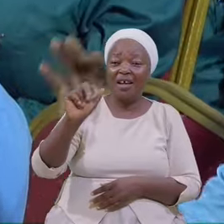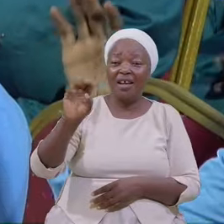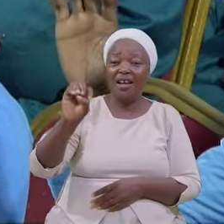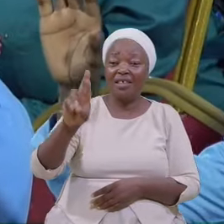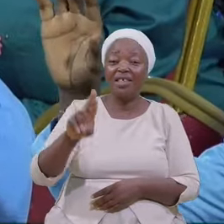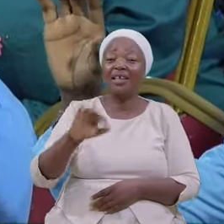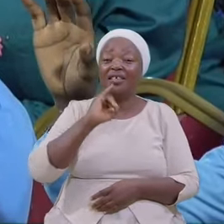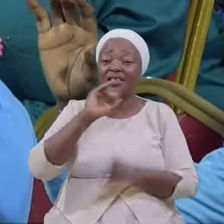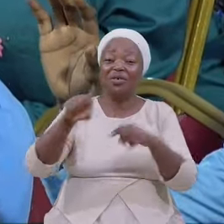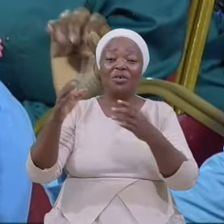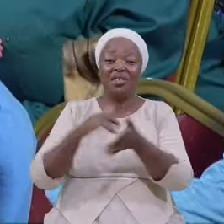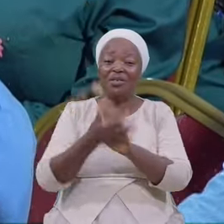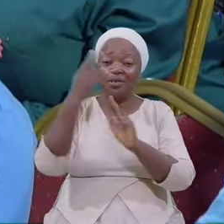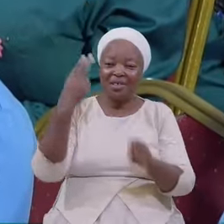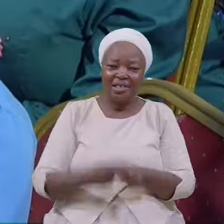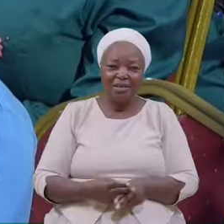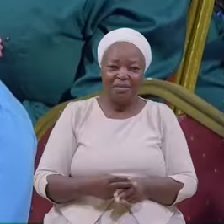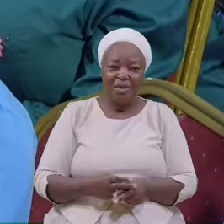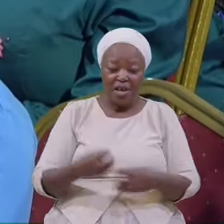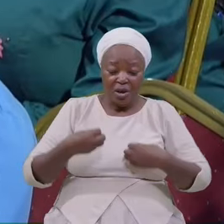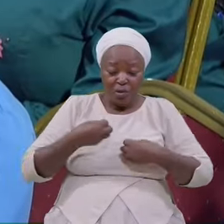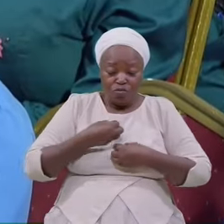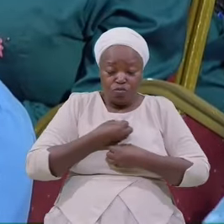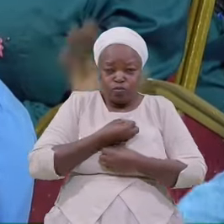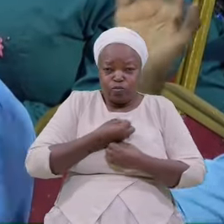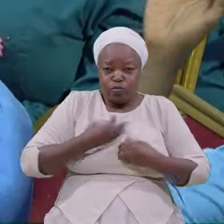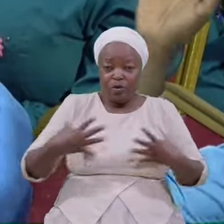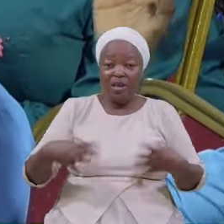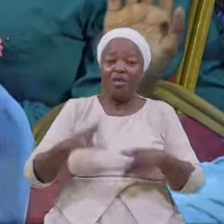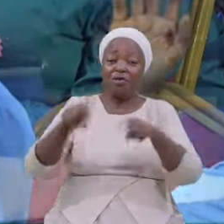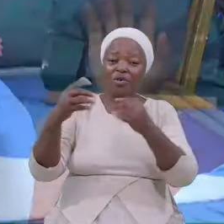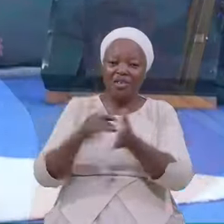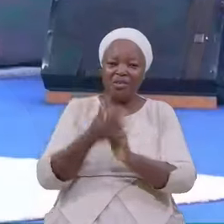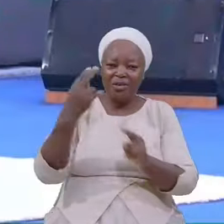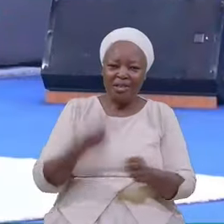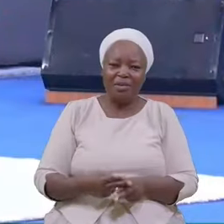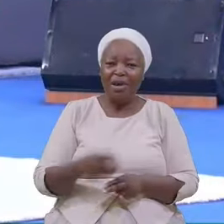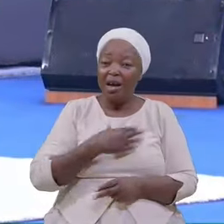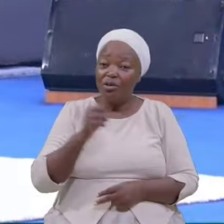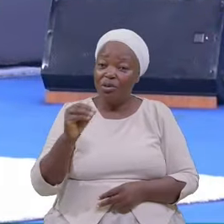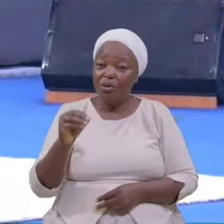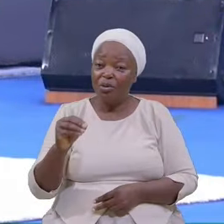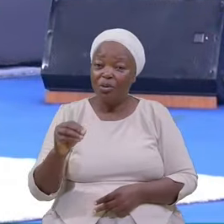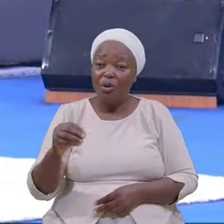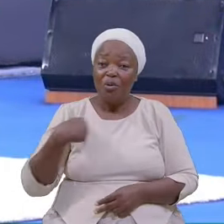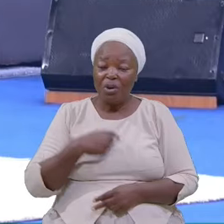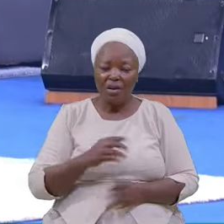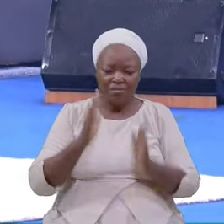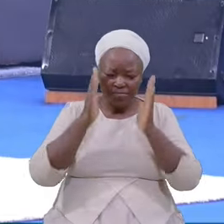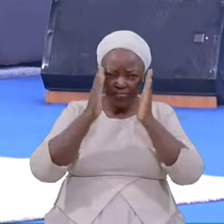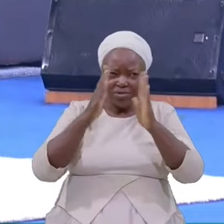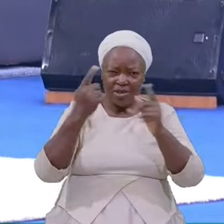la mention du nom de Jésus, so le cancer est parti. La tumeur. And so we're praising the Lord. Thank